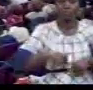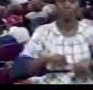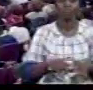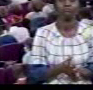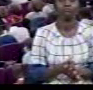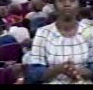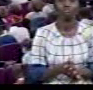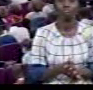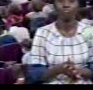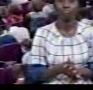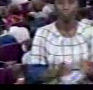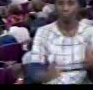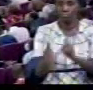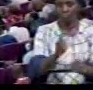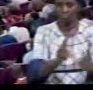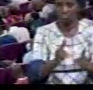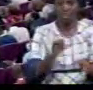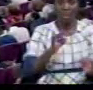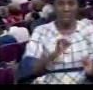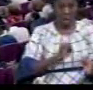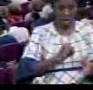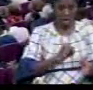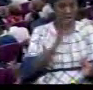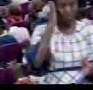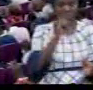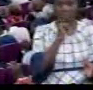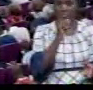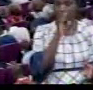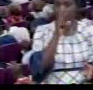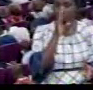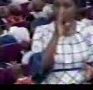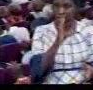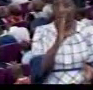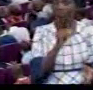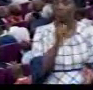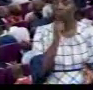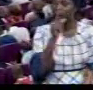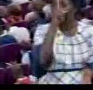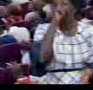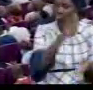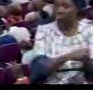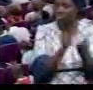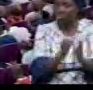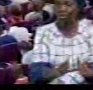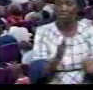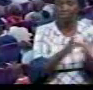be an unbeliever. I will not be an unbeliever.